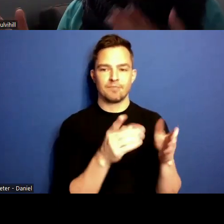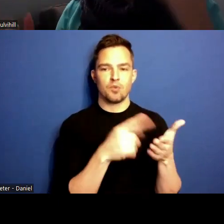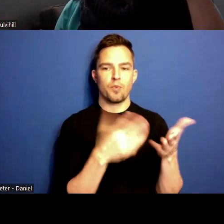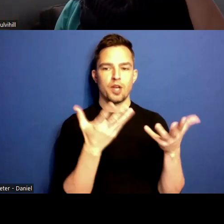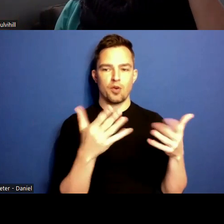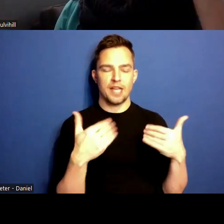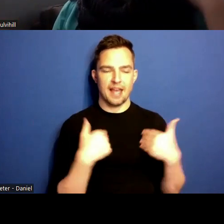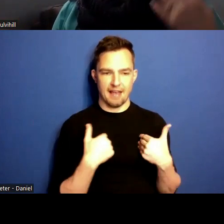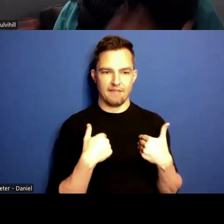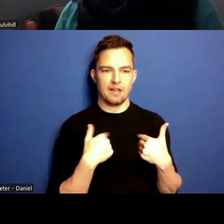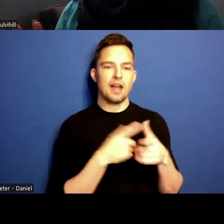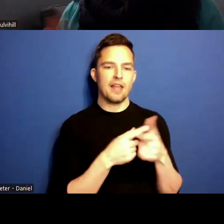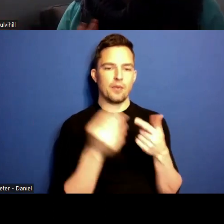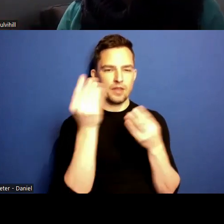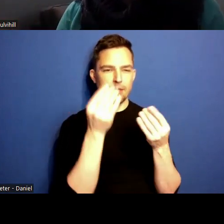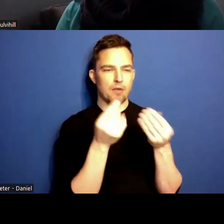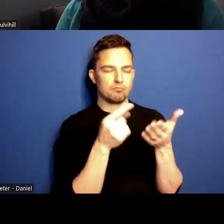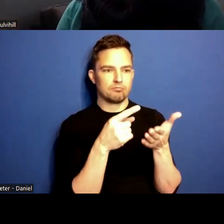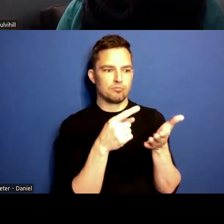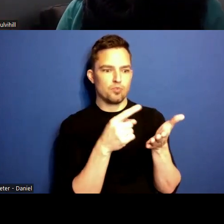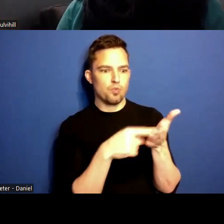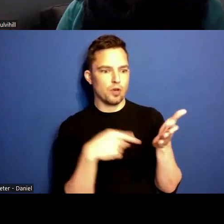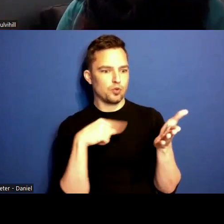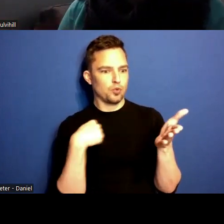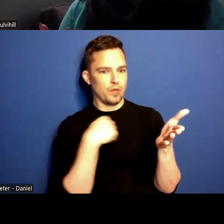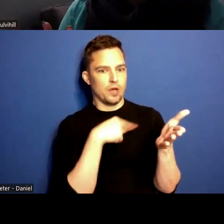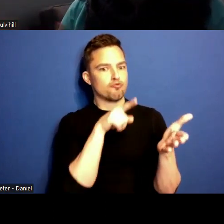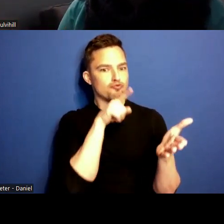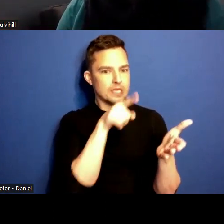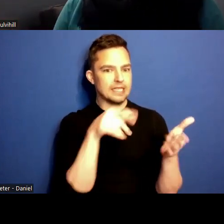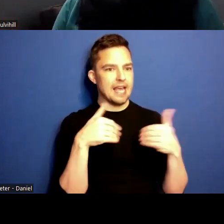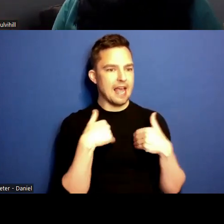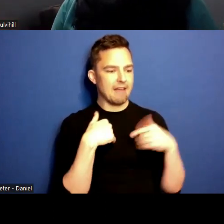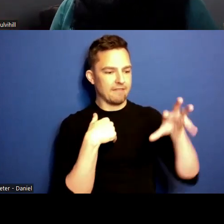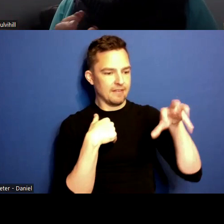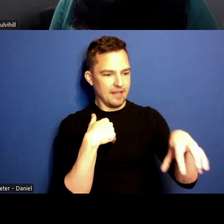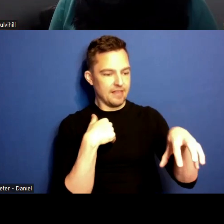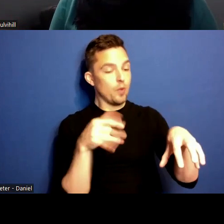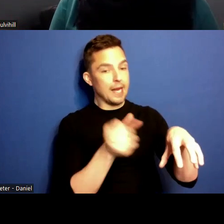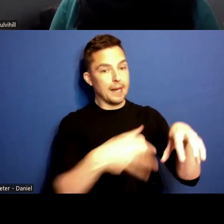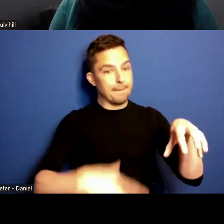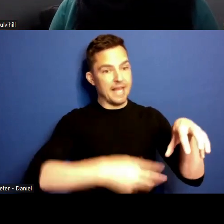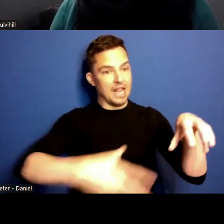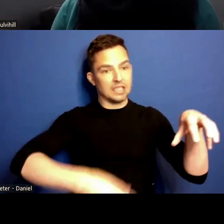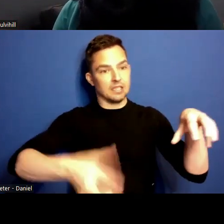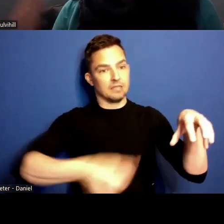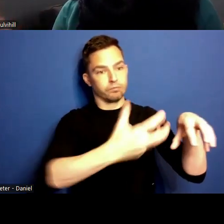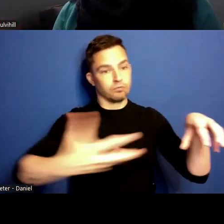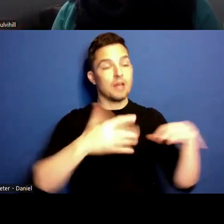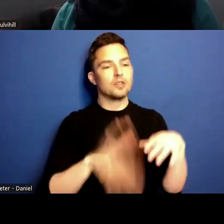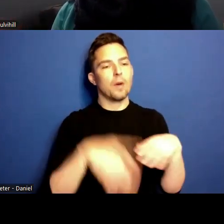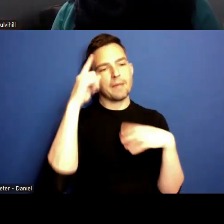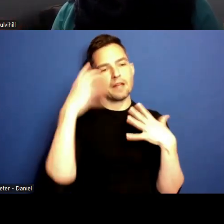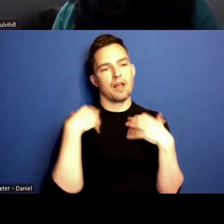and started to think through, what did we already have that we might be able to build on? So Mental Health Minnesota,